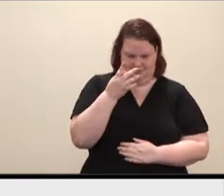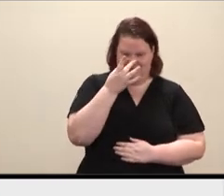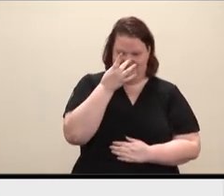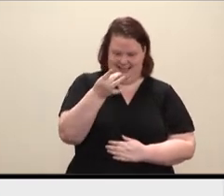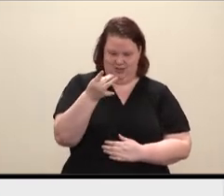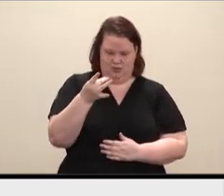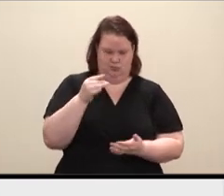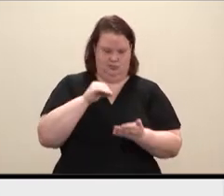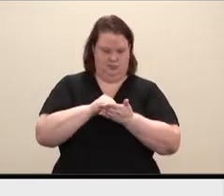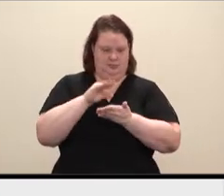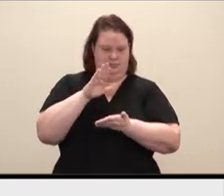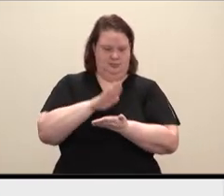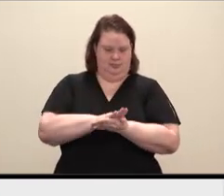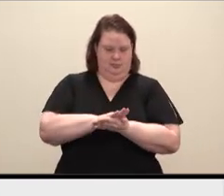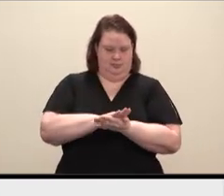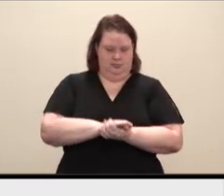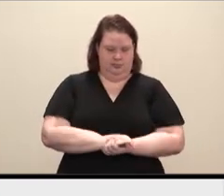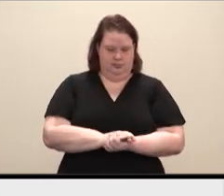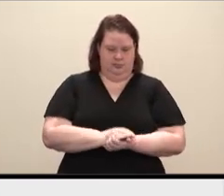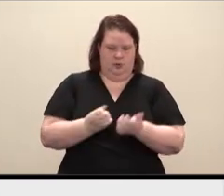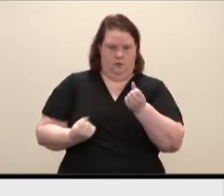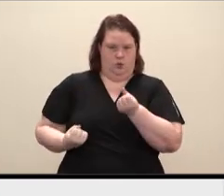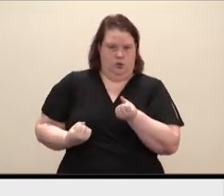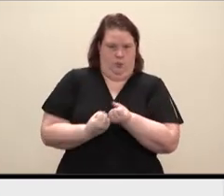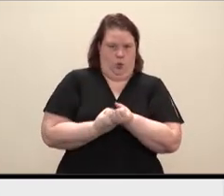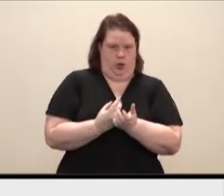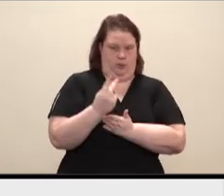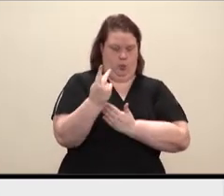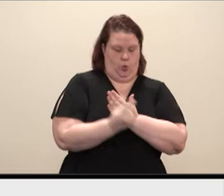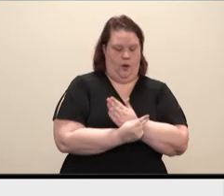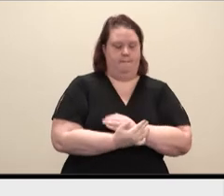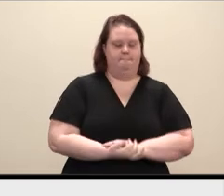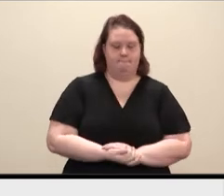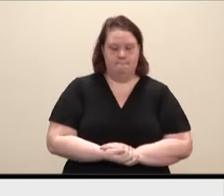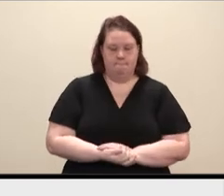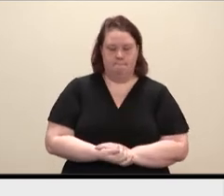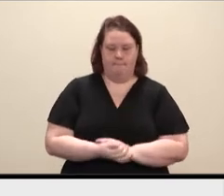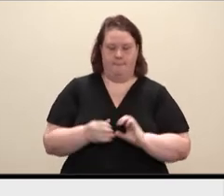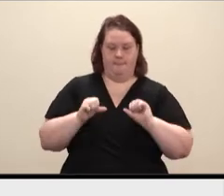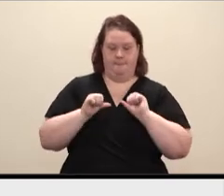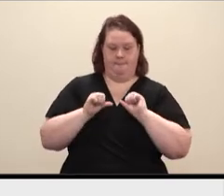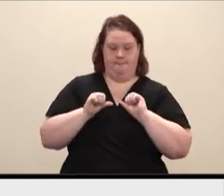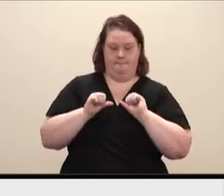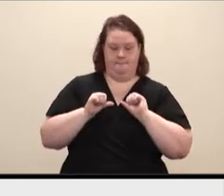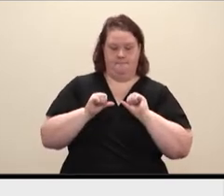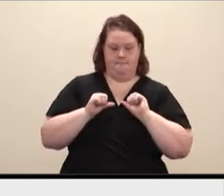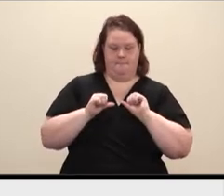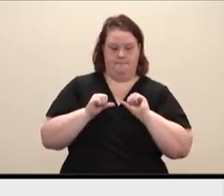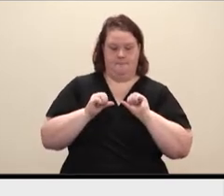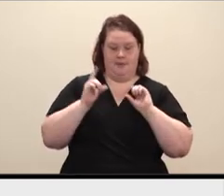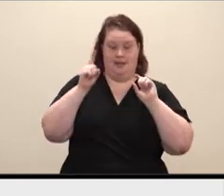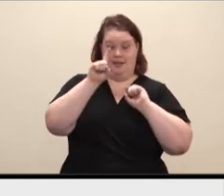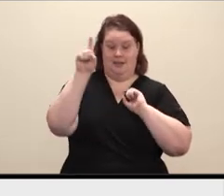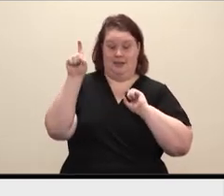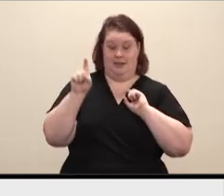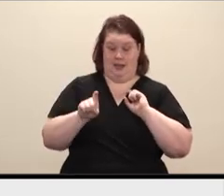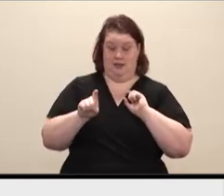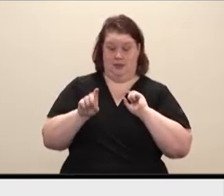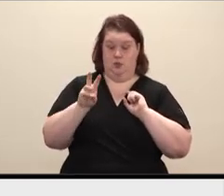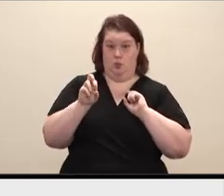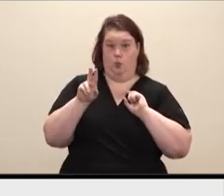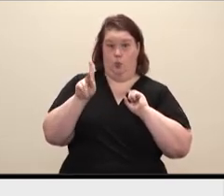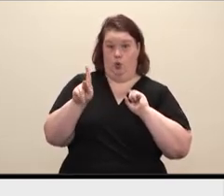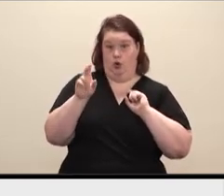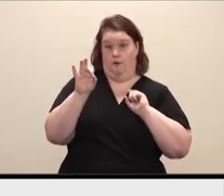piece of documents that we have for supporting this. And so this is that continuum that the Texas Workforce Solution, who's one